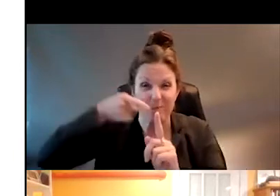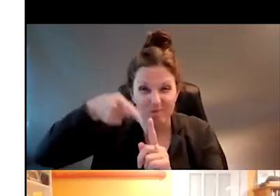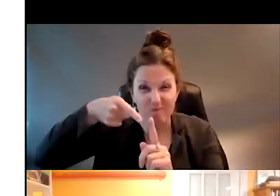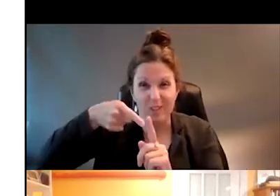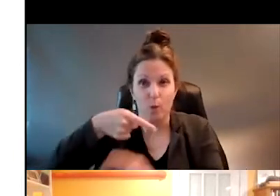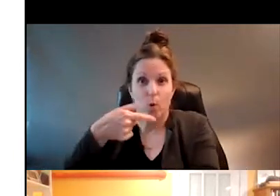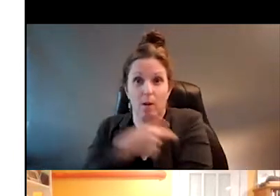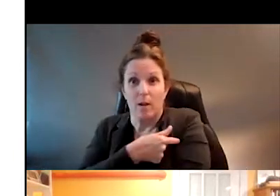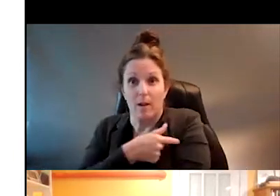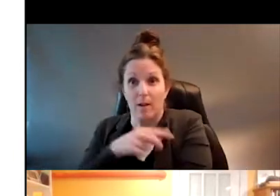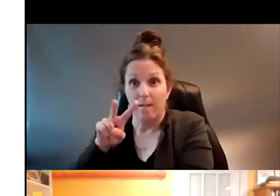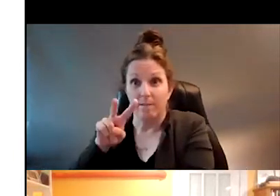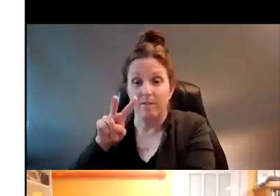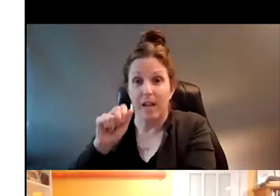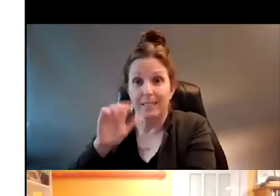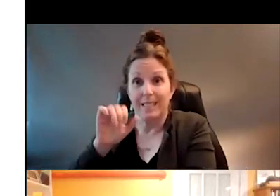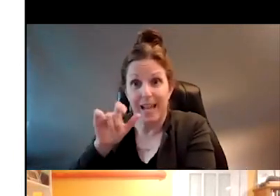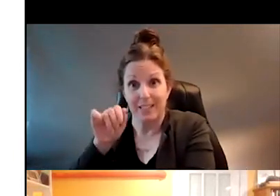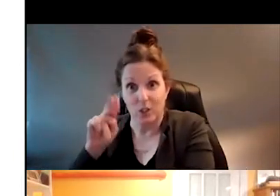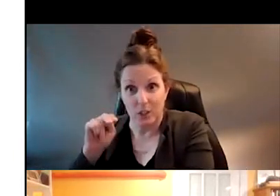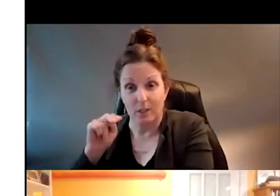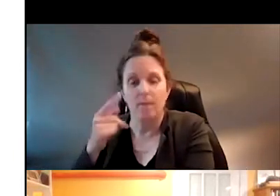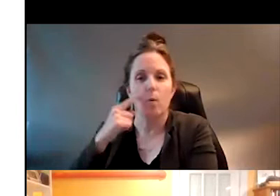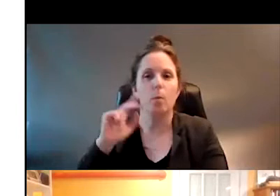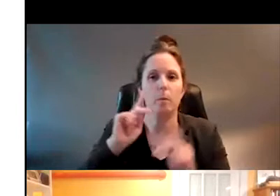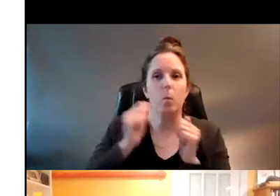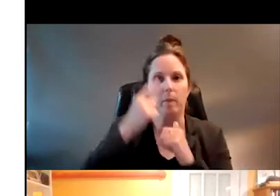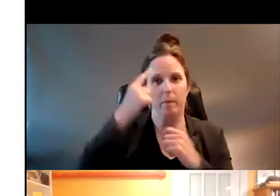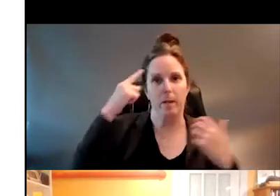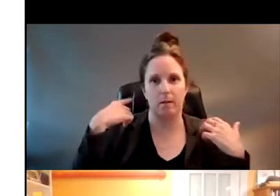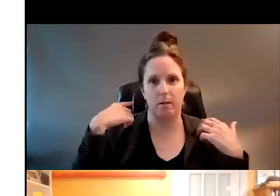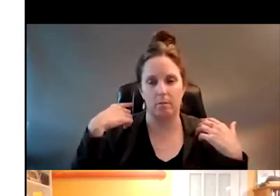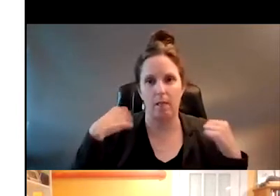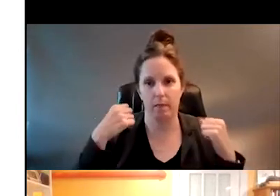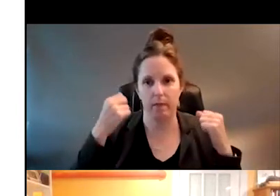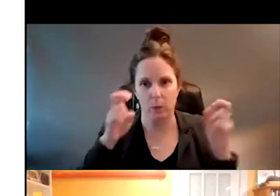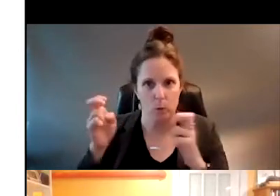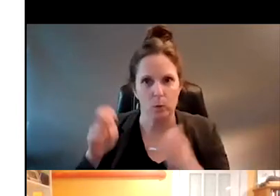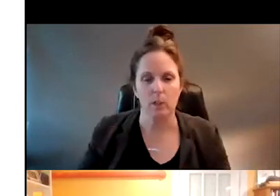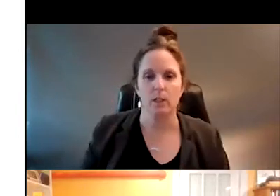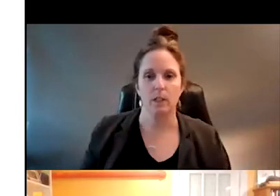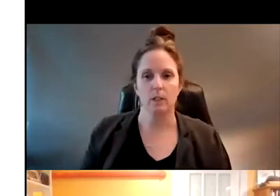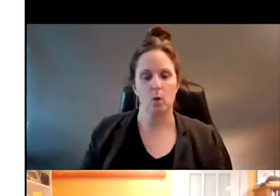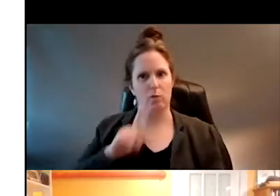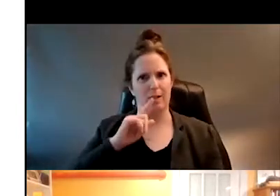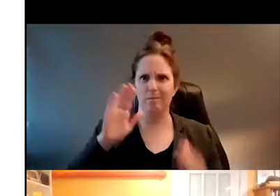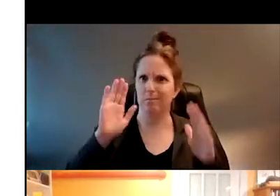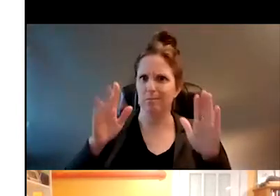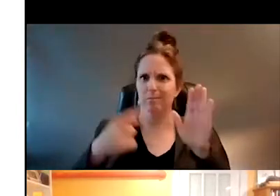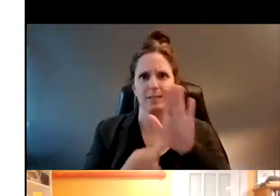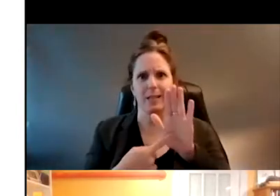So this is a great example about the really the pressure that COVID-19 put on all of